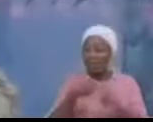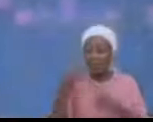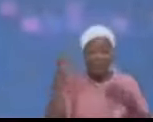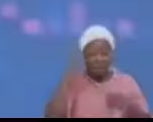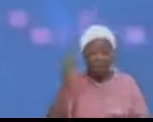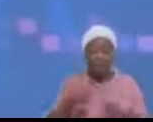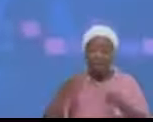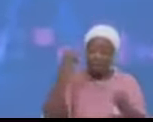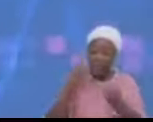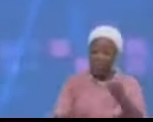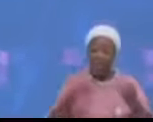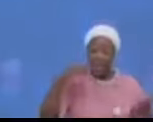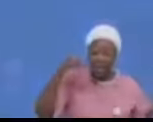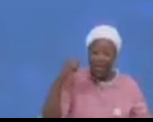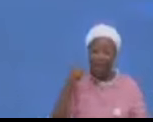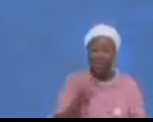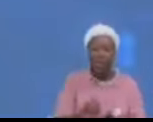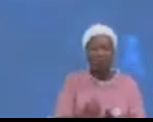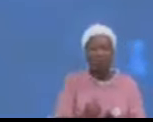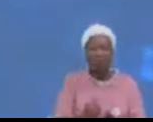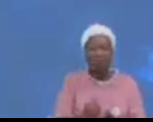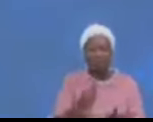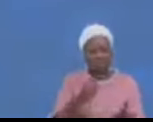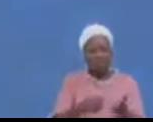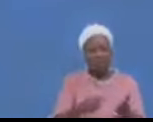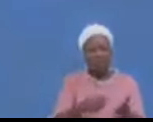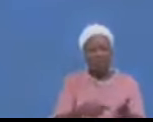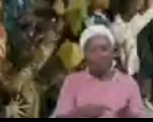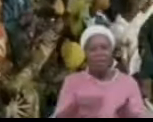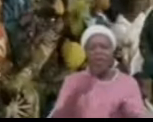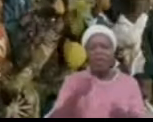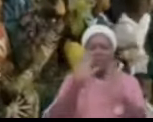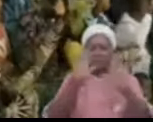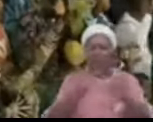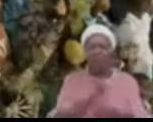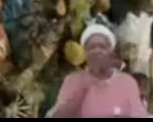amen, check up, the miracle is there.